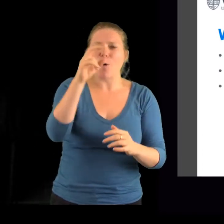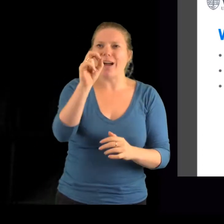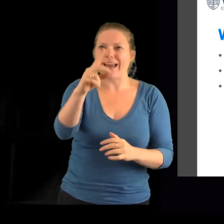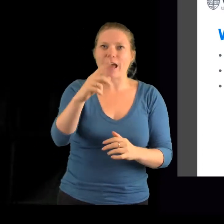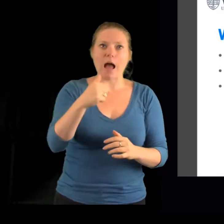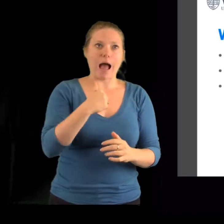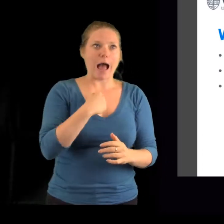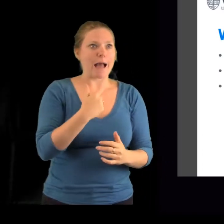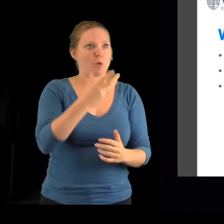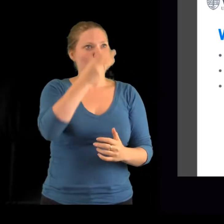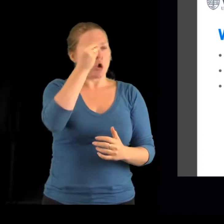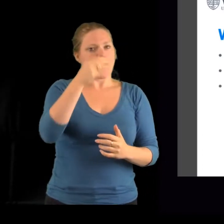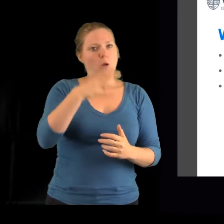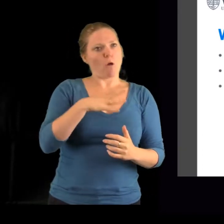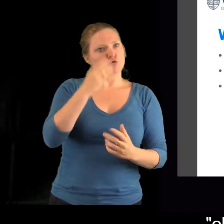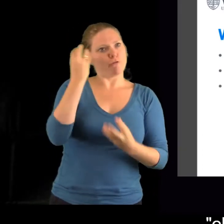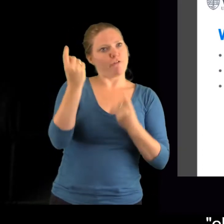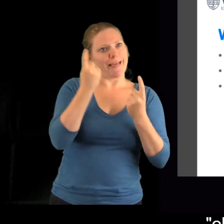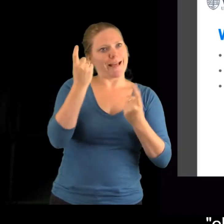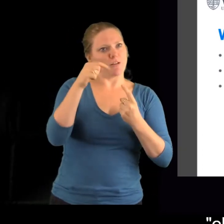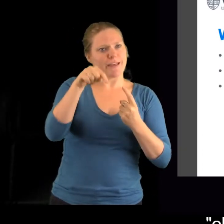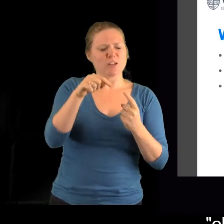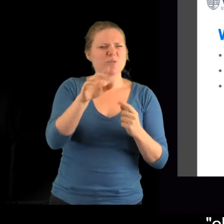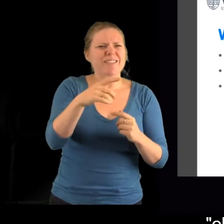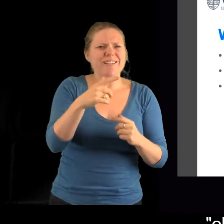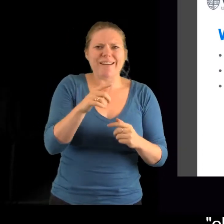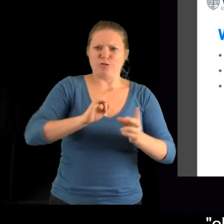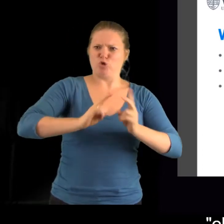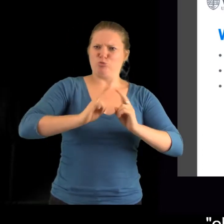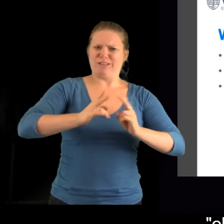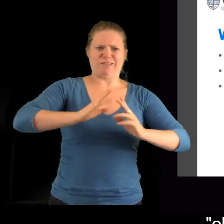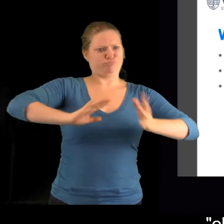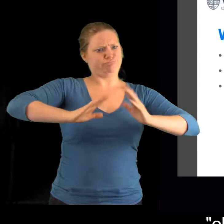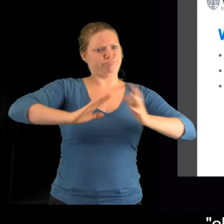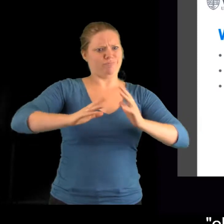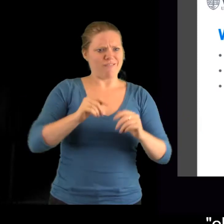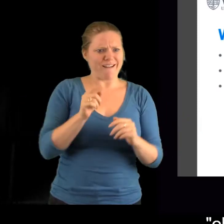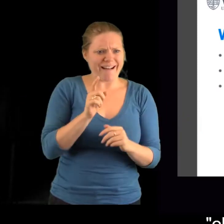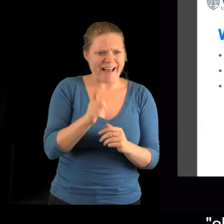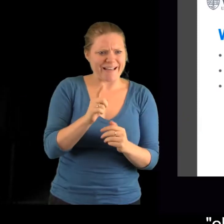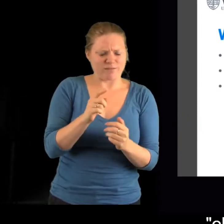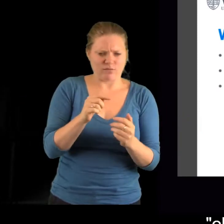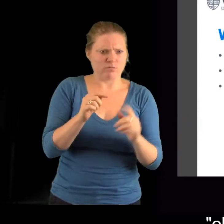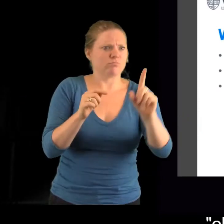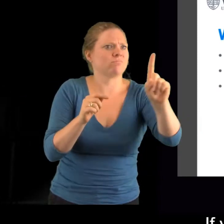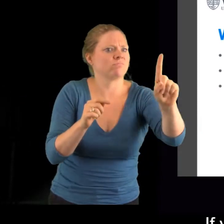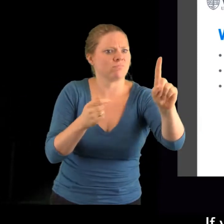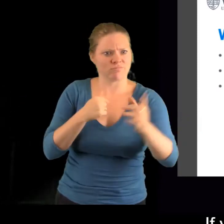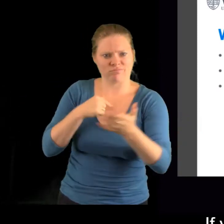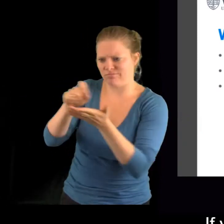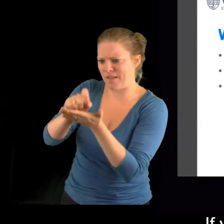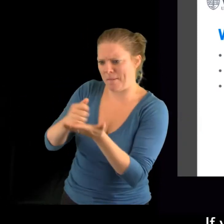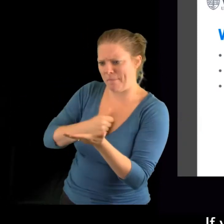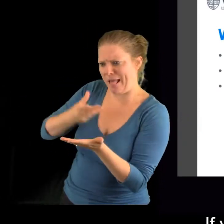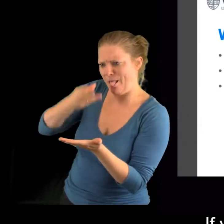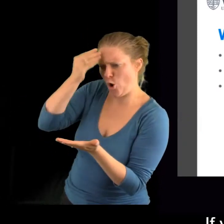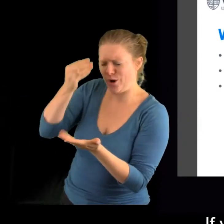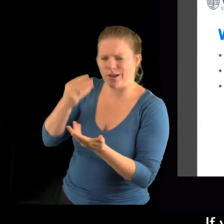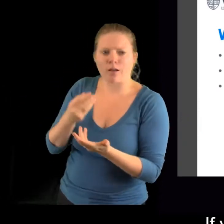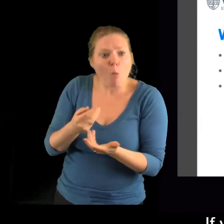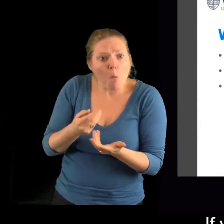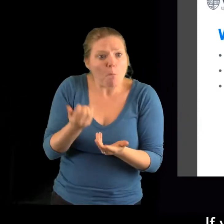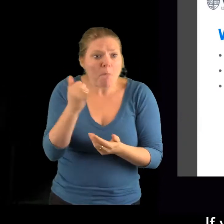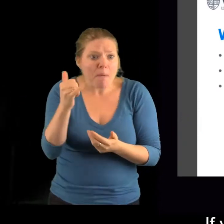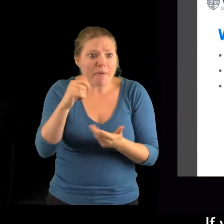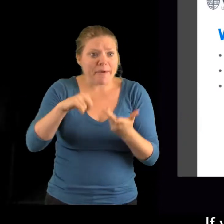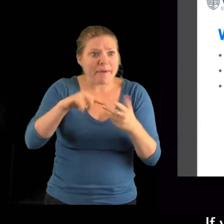You're interpreting. Oh, side thought, I learned this. It's not feasible, right? If you're co-working, you might be able